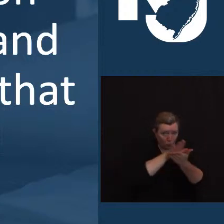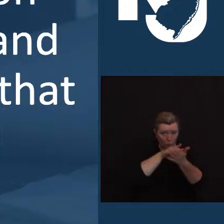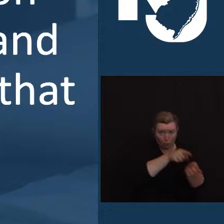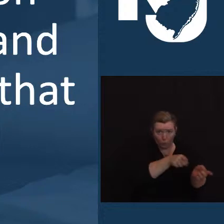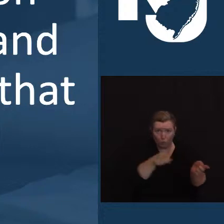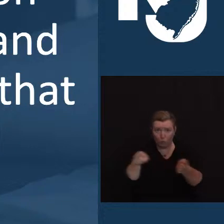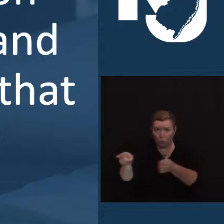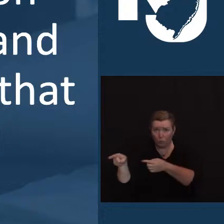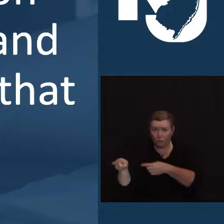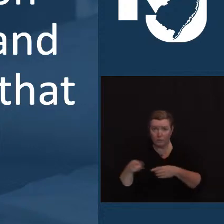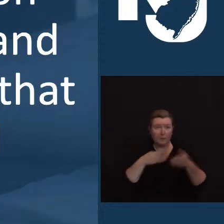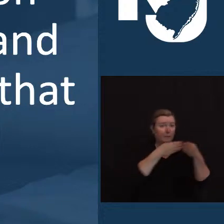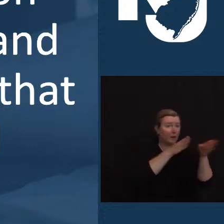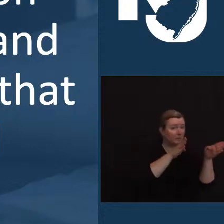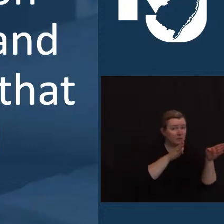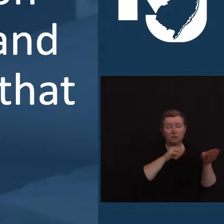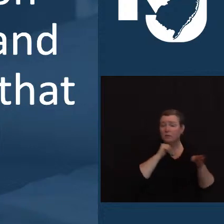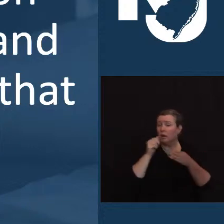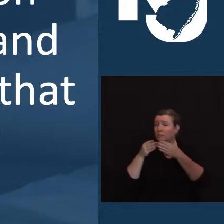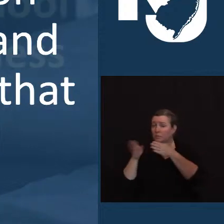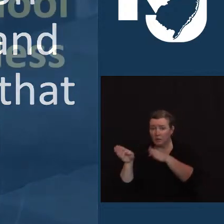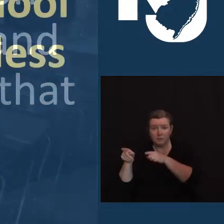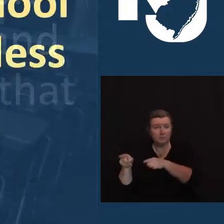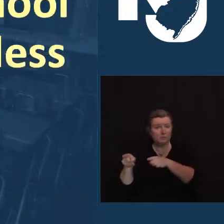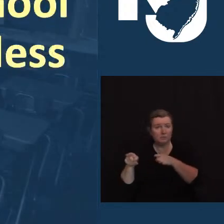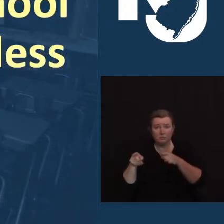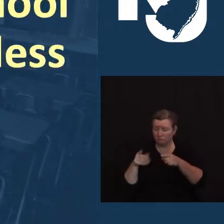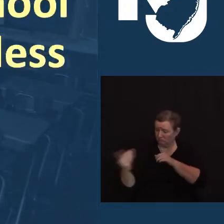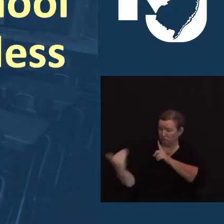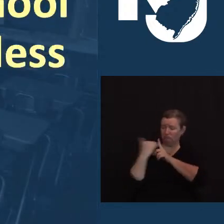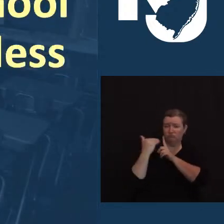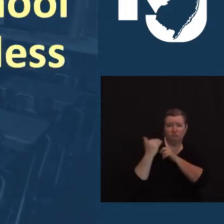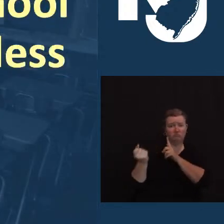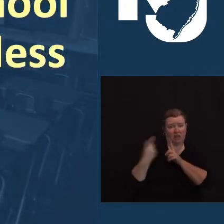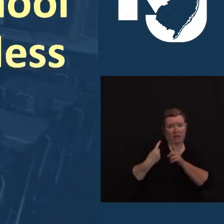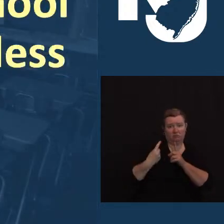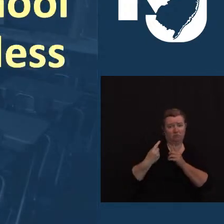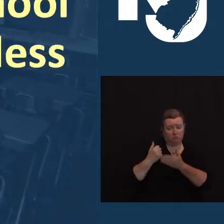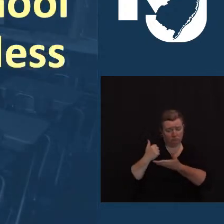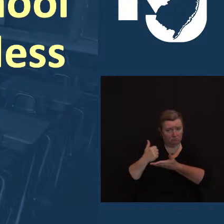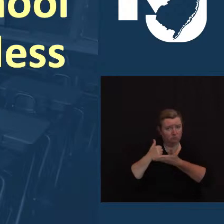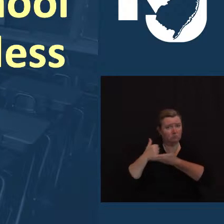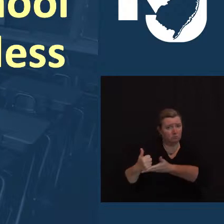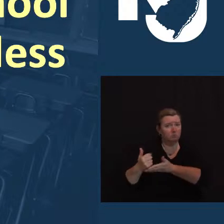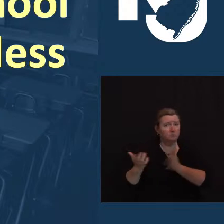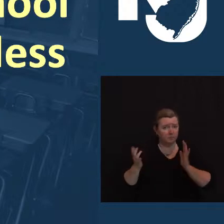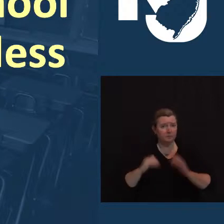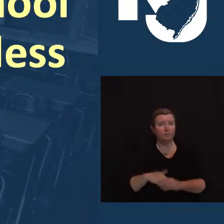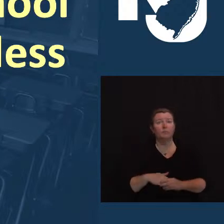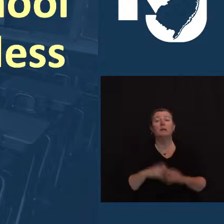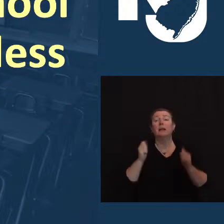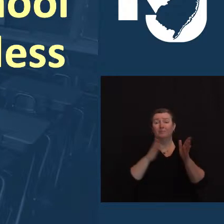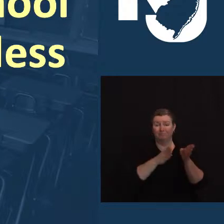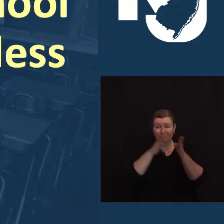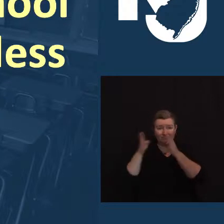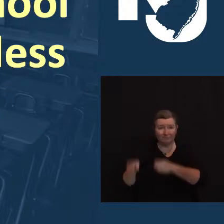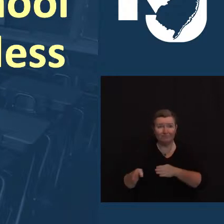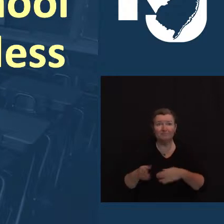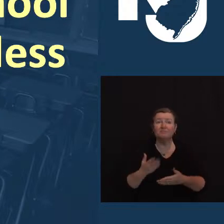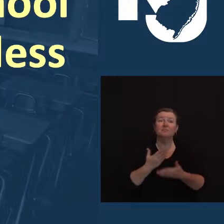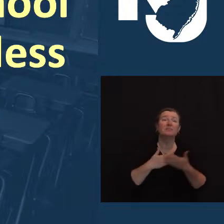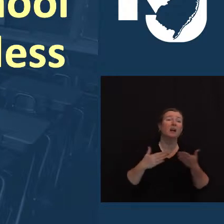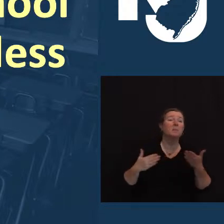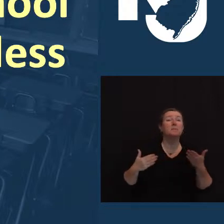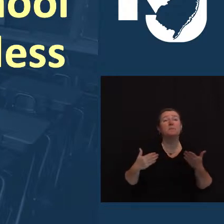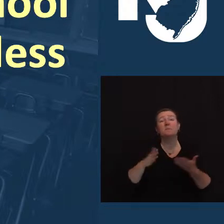any masks that they may need. But I also remind those district leaders who continue to want to make what is a matter of